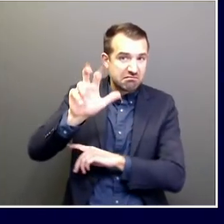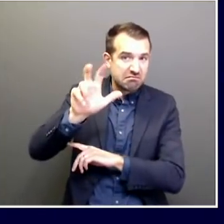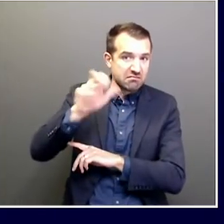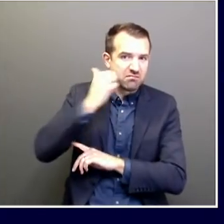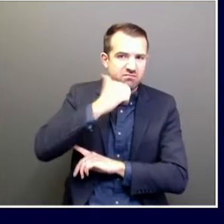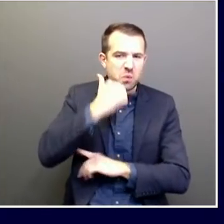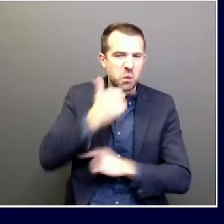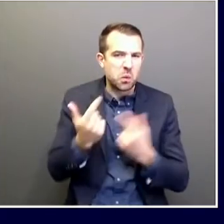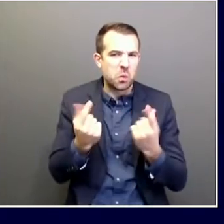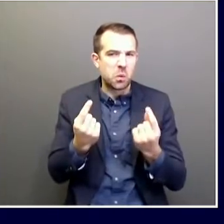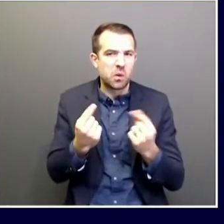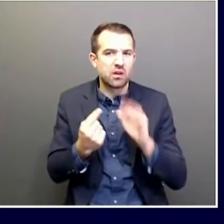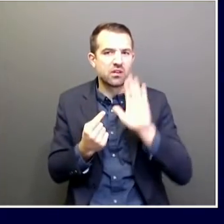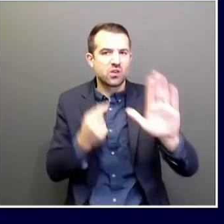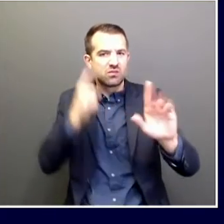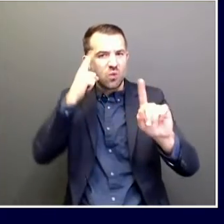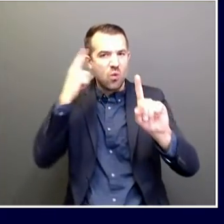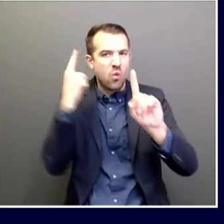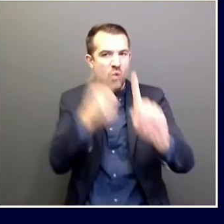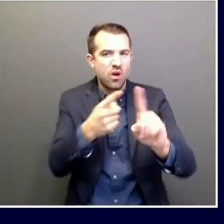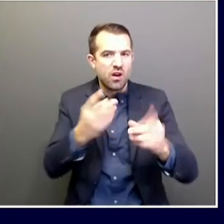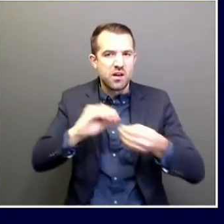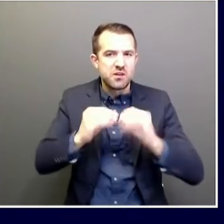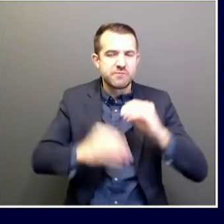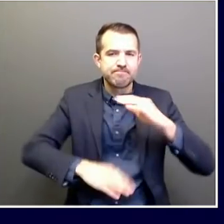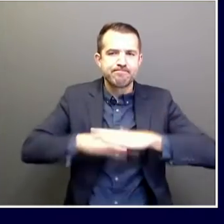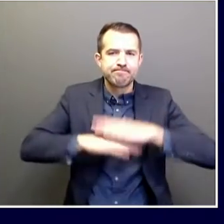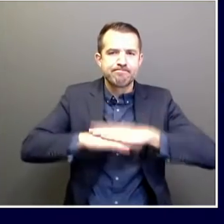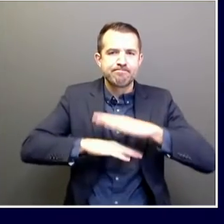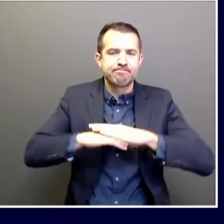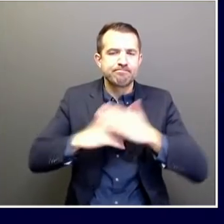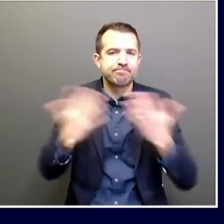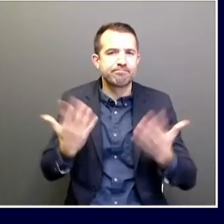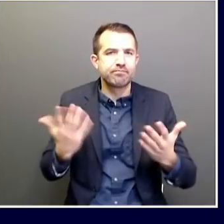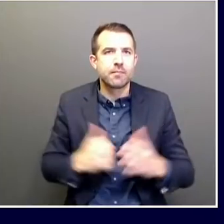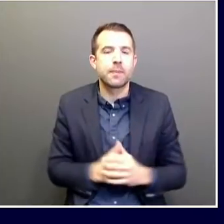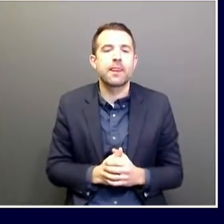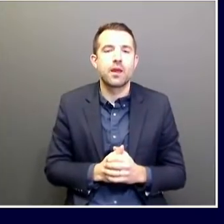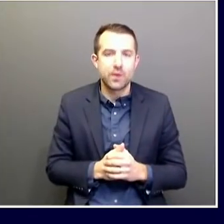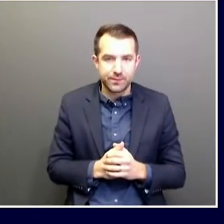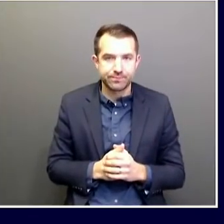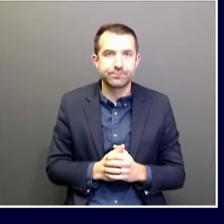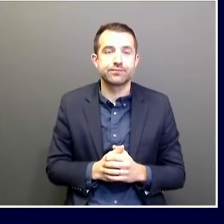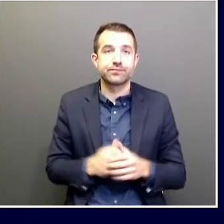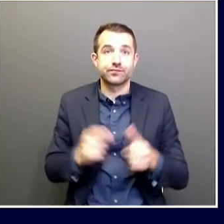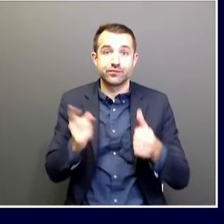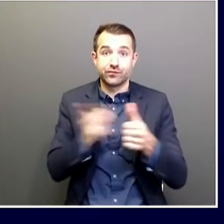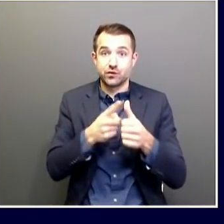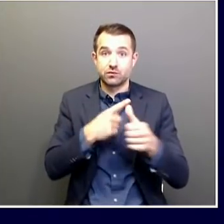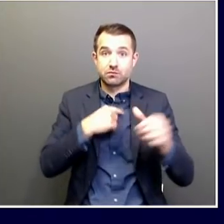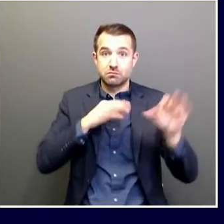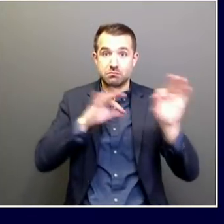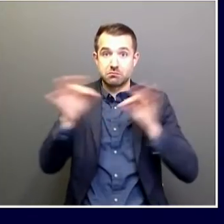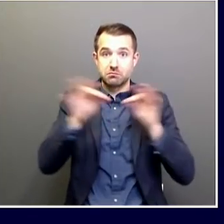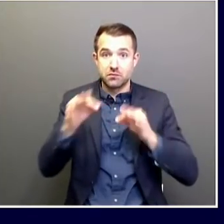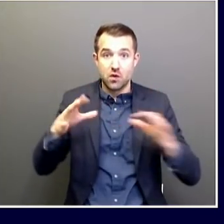enough? Yeah, I can start at least on the holiday piece. And Eric, if you'll